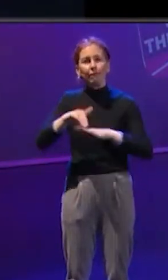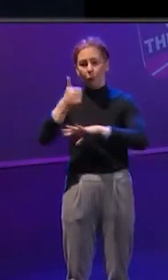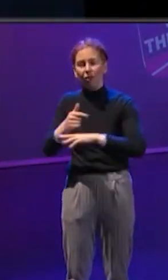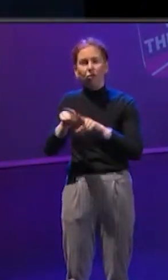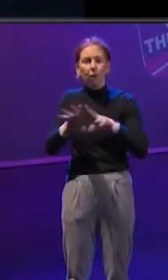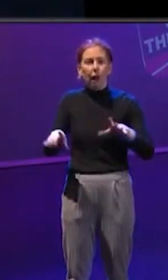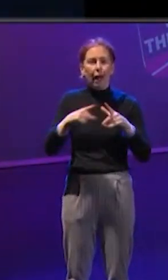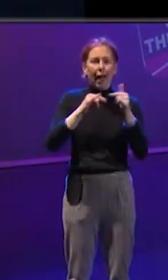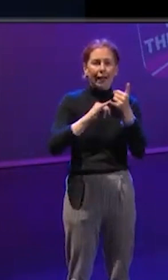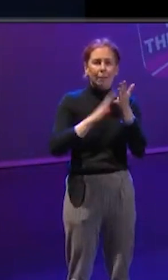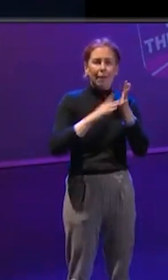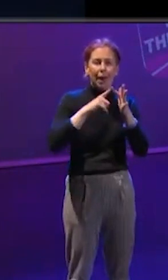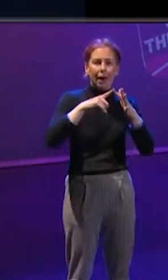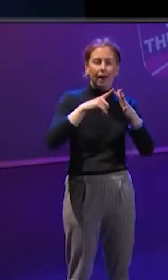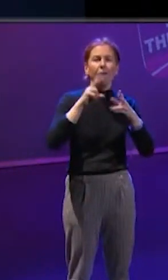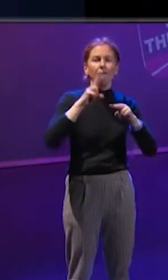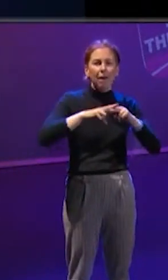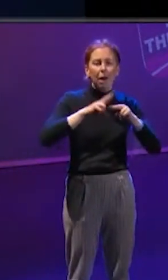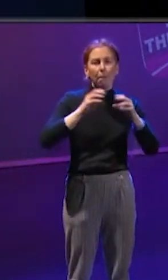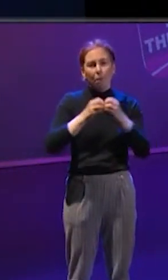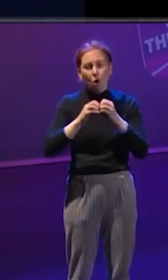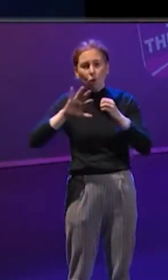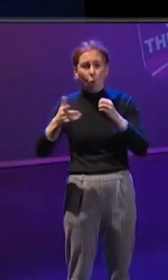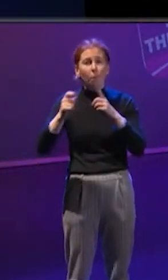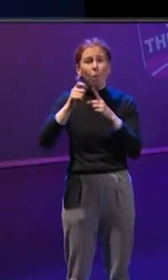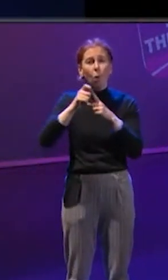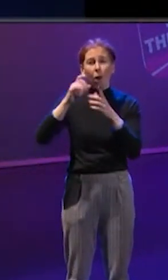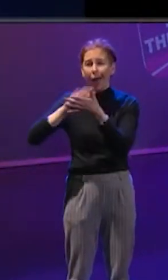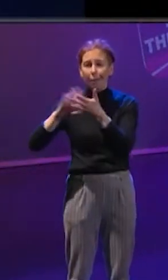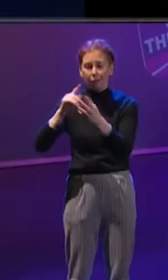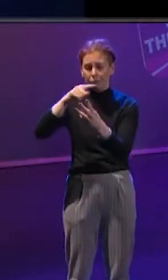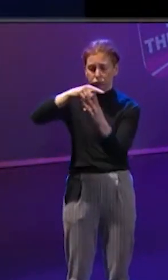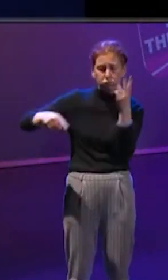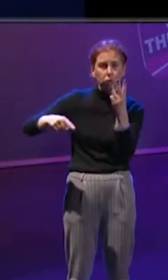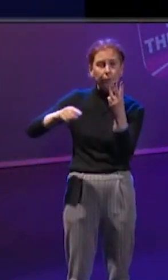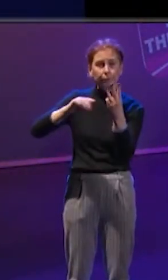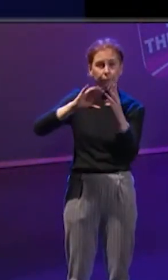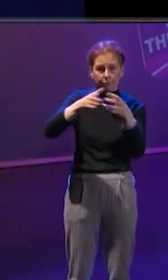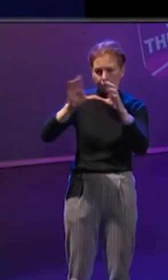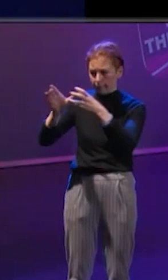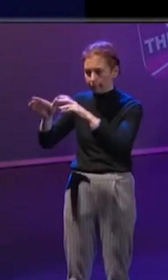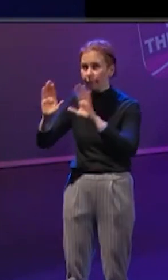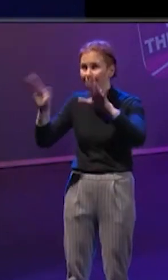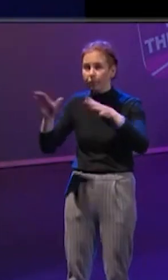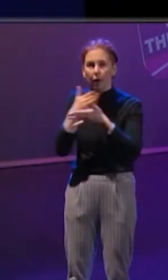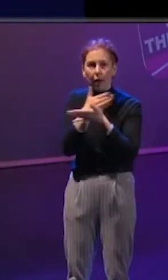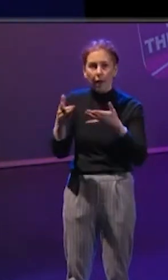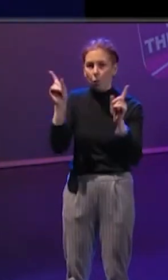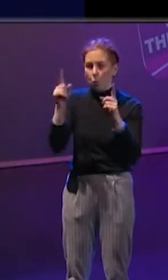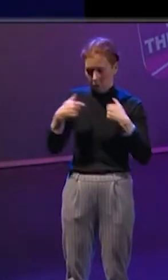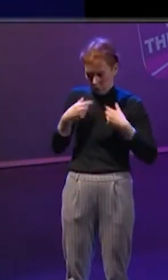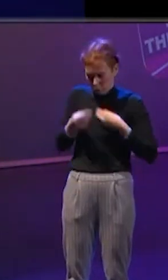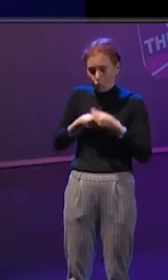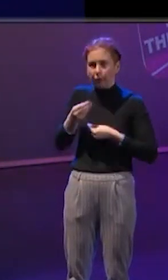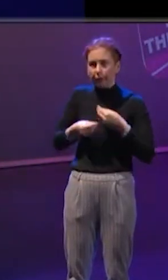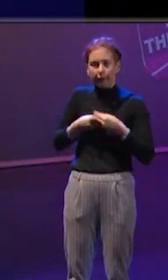Esme Fairbairn or Paul Hamlin or loads of other places, the first thing you've got to be really clear on is, what's the story that I'm